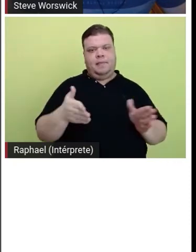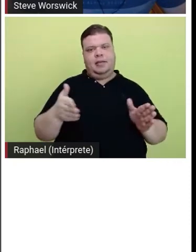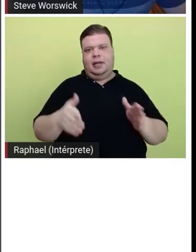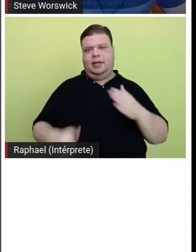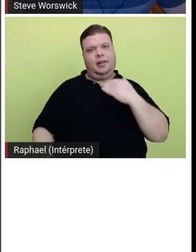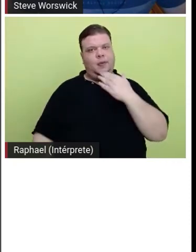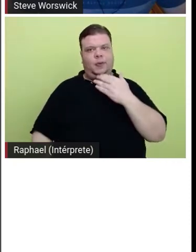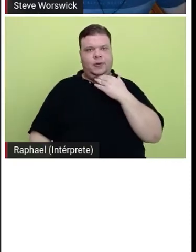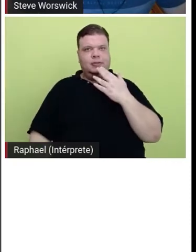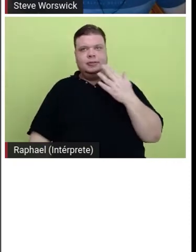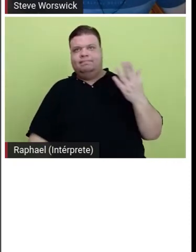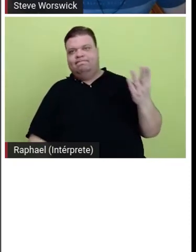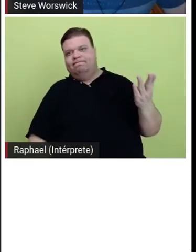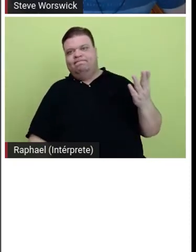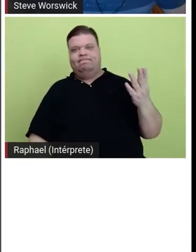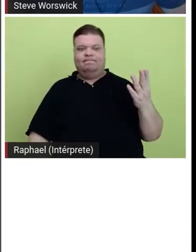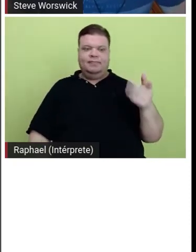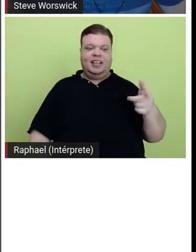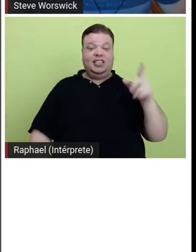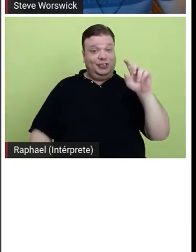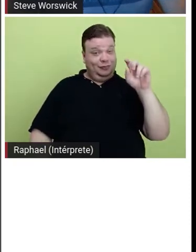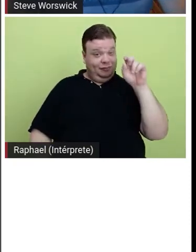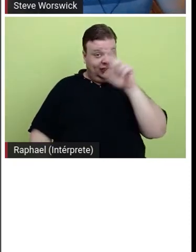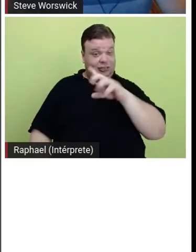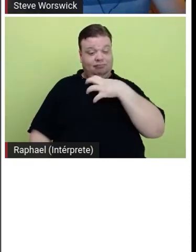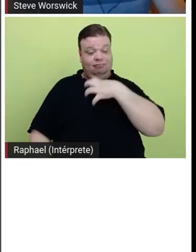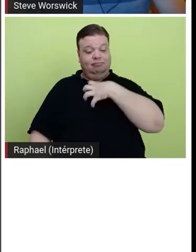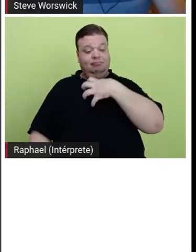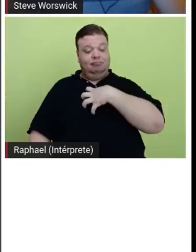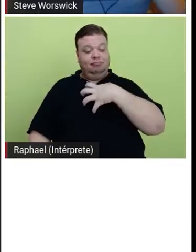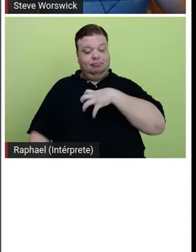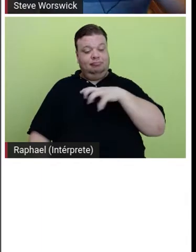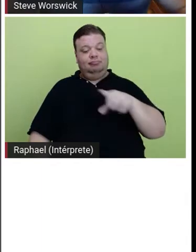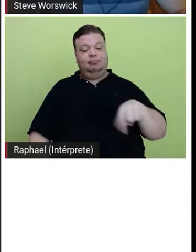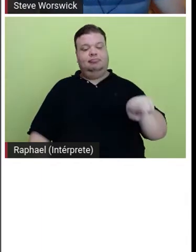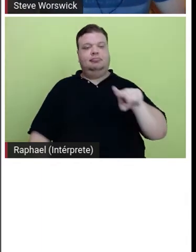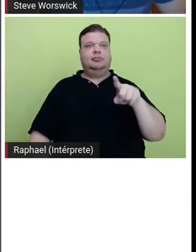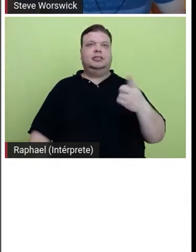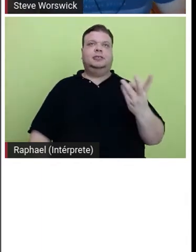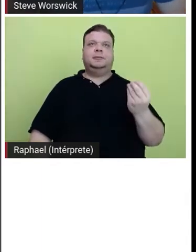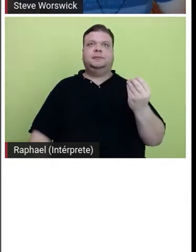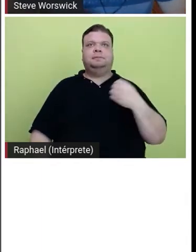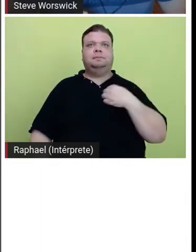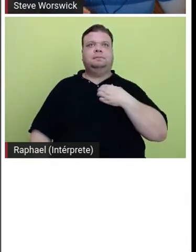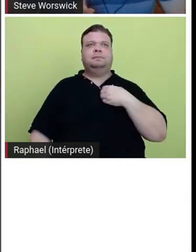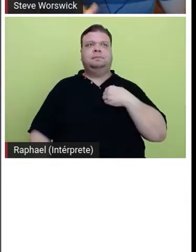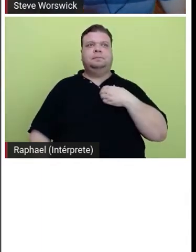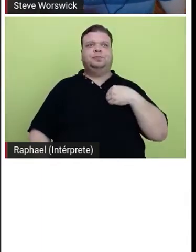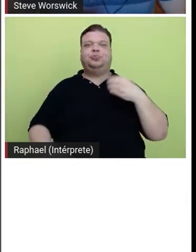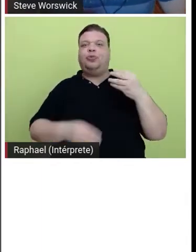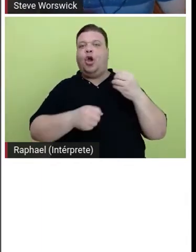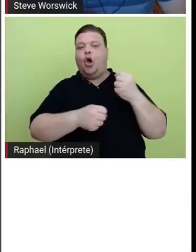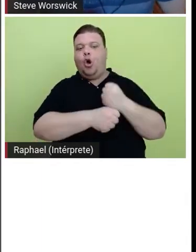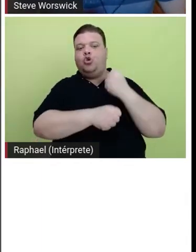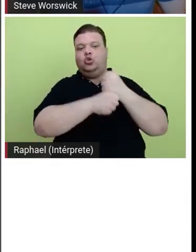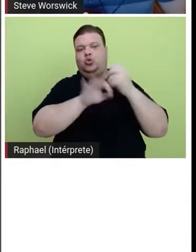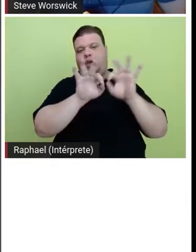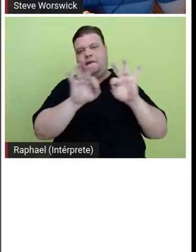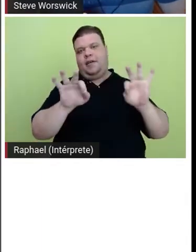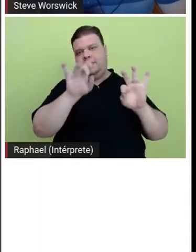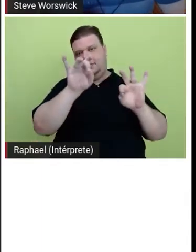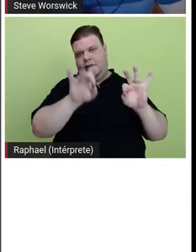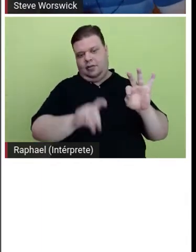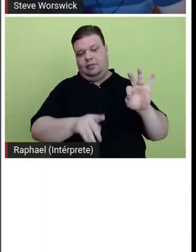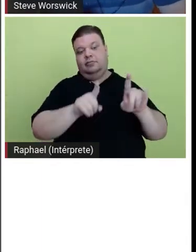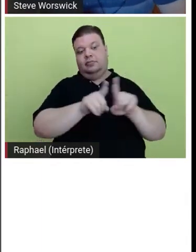incredibly difficult. Some of the challenges as well, keeping context in a conversation. Someone may say, what is it? Do you